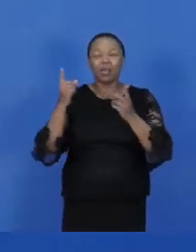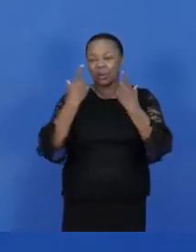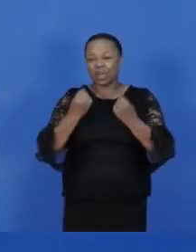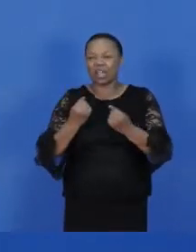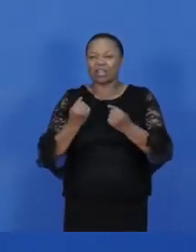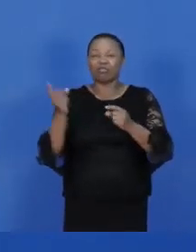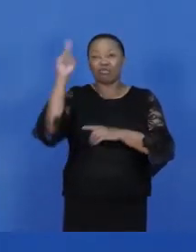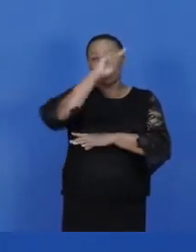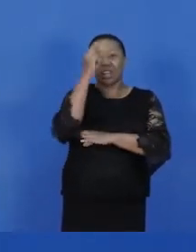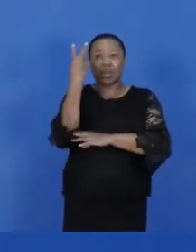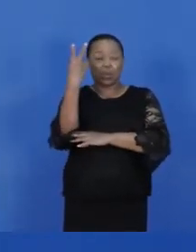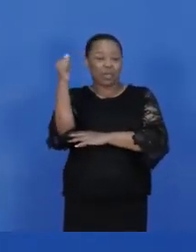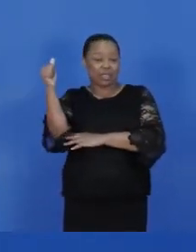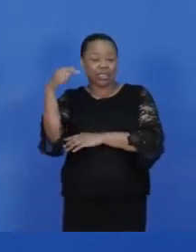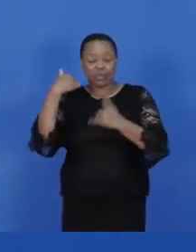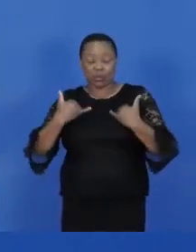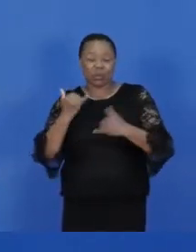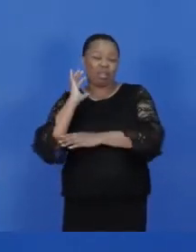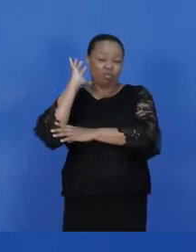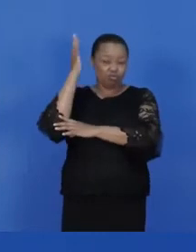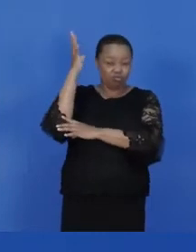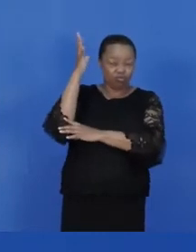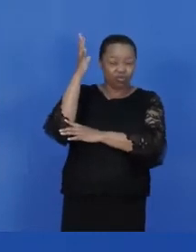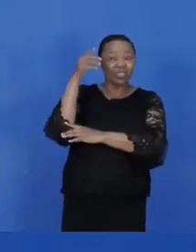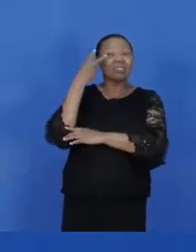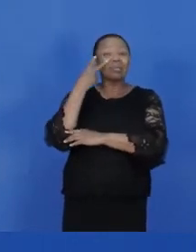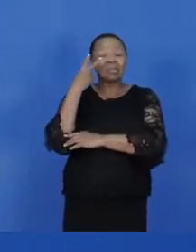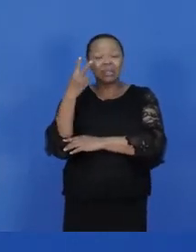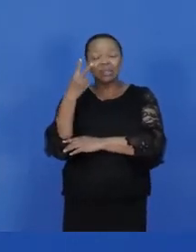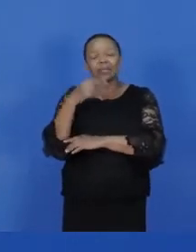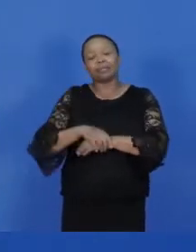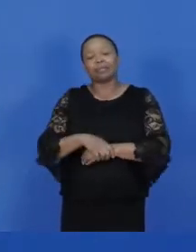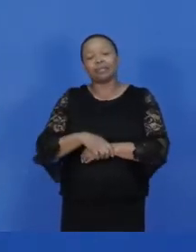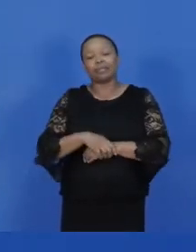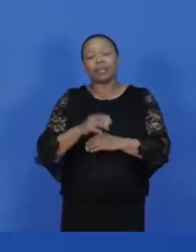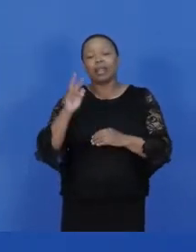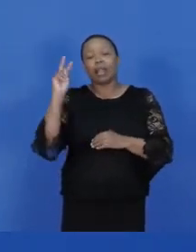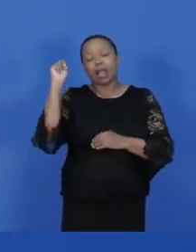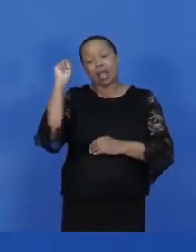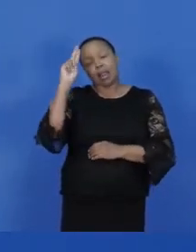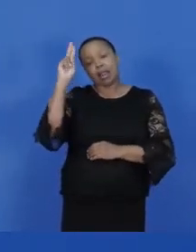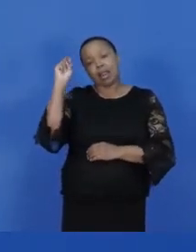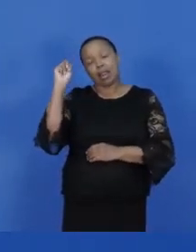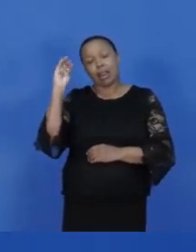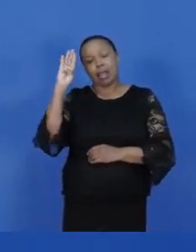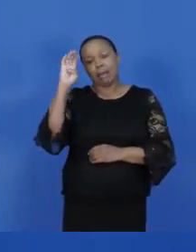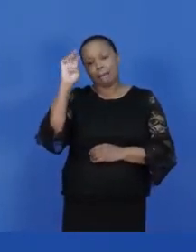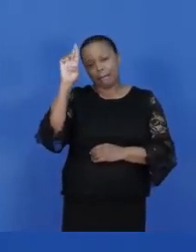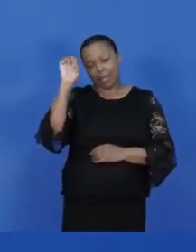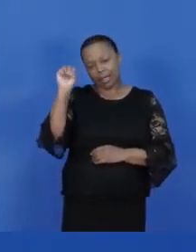26, and I just want to preach it through so that we see what the Lord will have for us there. Numbers chapter 6, verse number 24 to